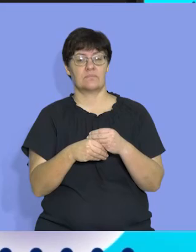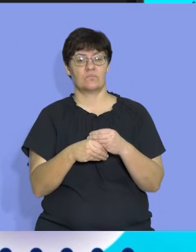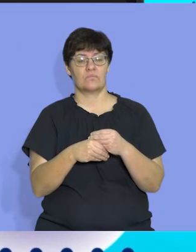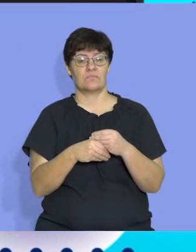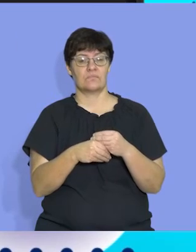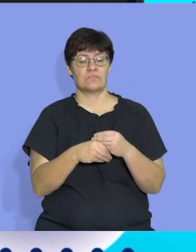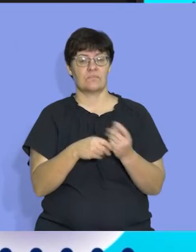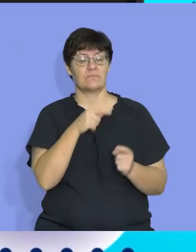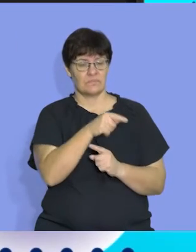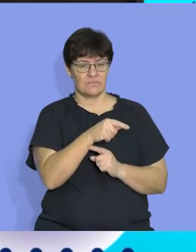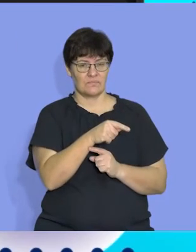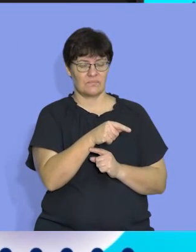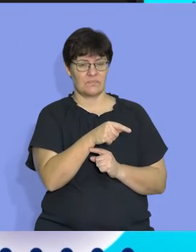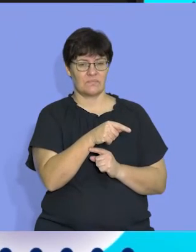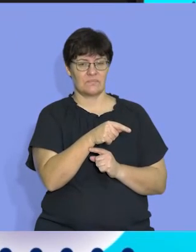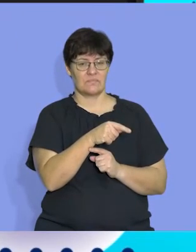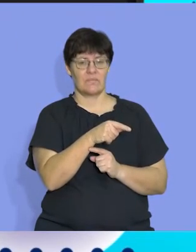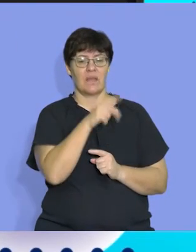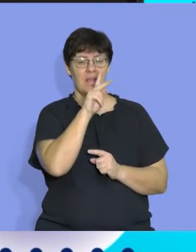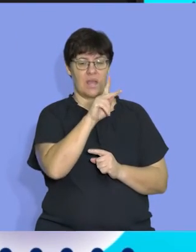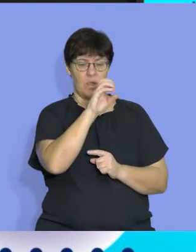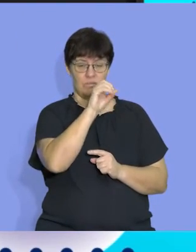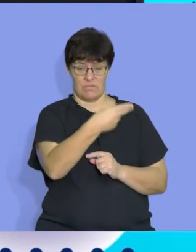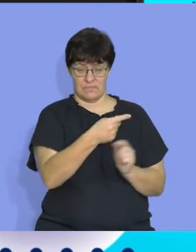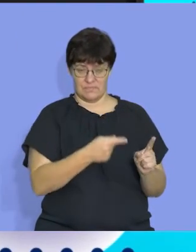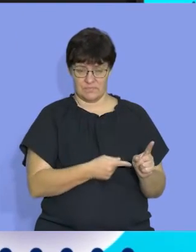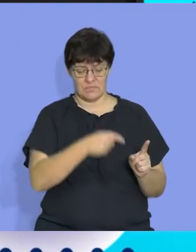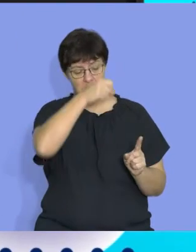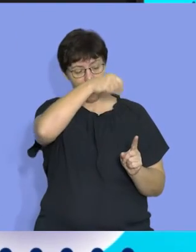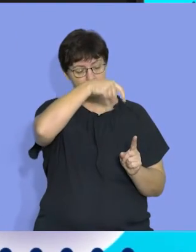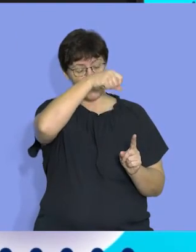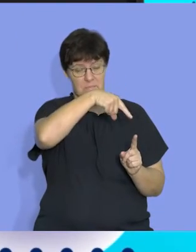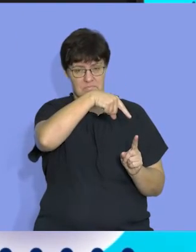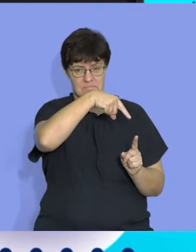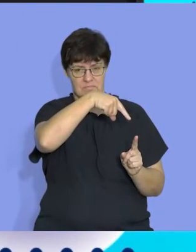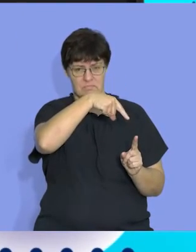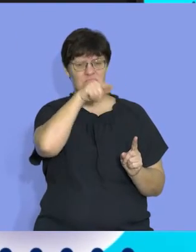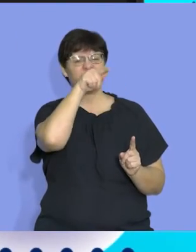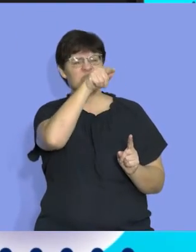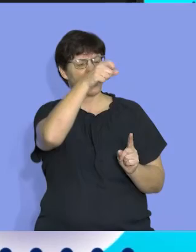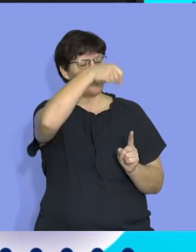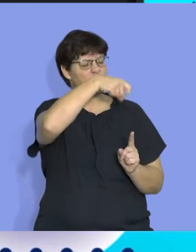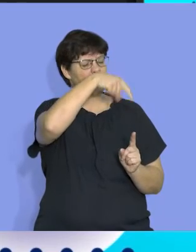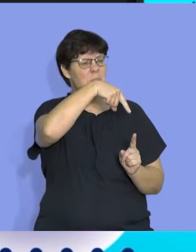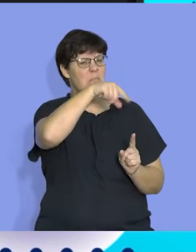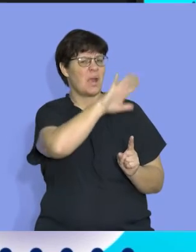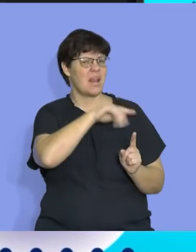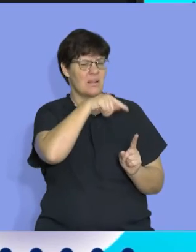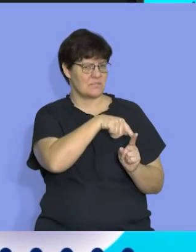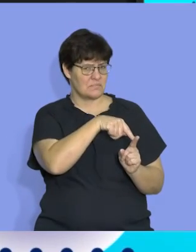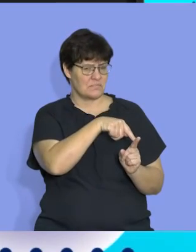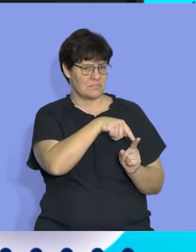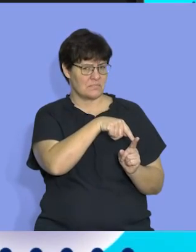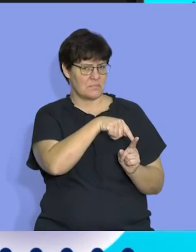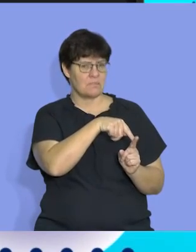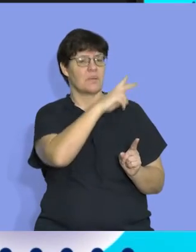of potassium hydroxide. And then we asked ourselves a question to say, what's the color of bromothiamyl blue in the presence of a strong acid?